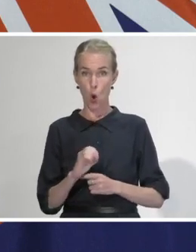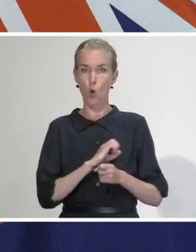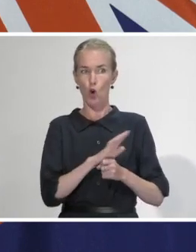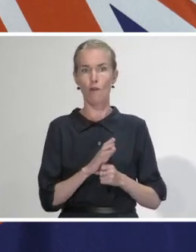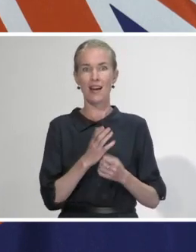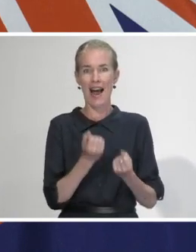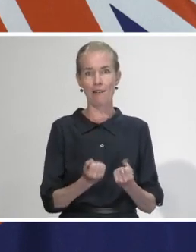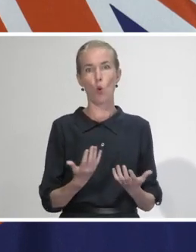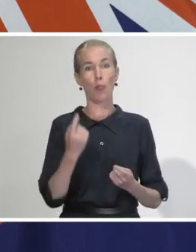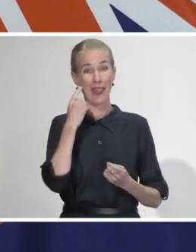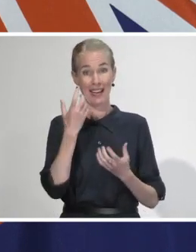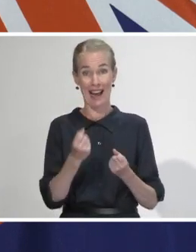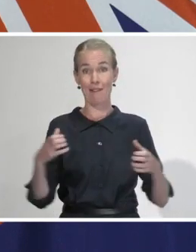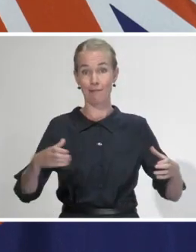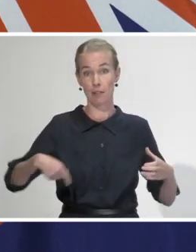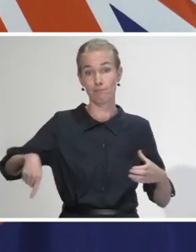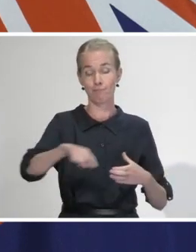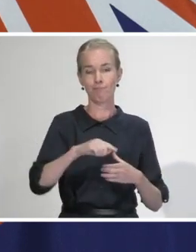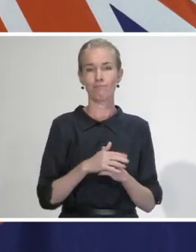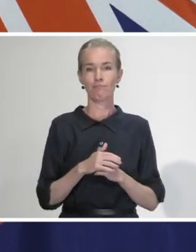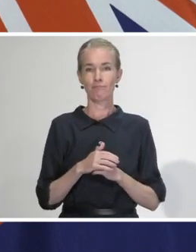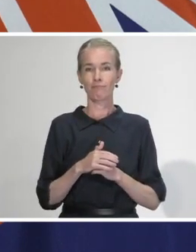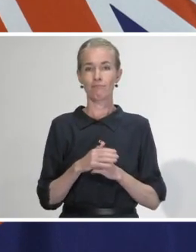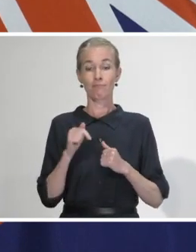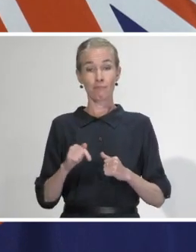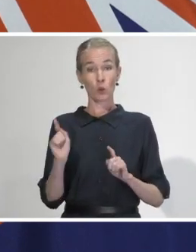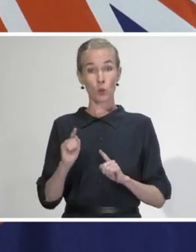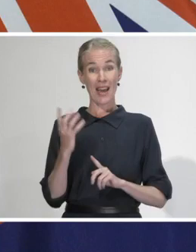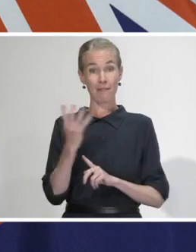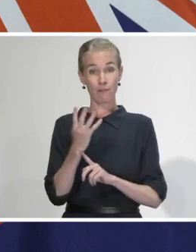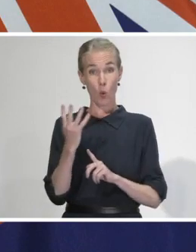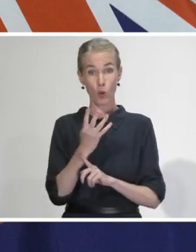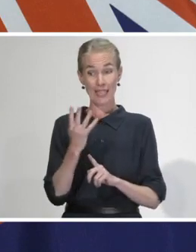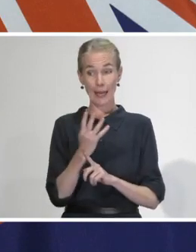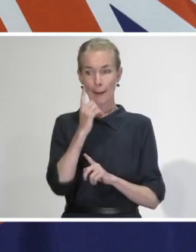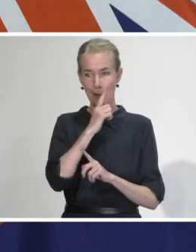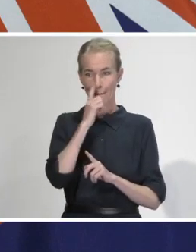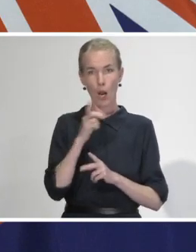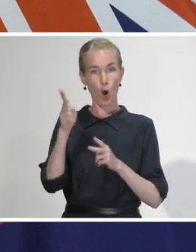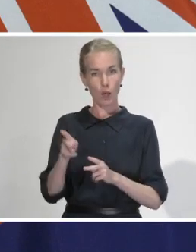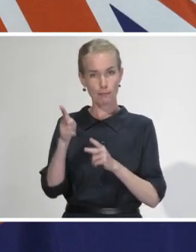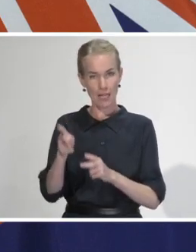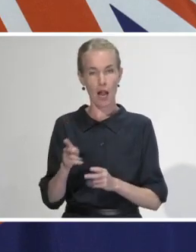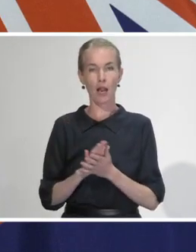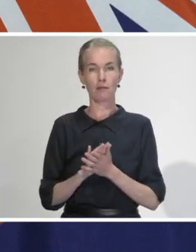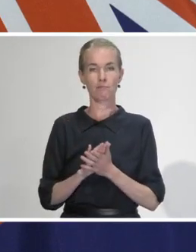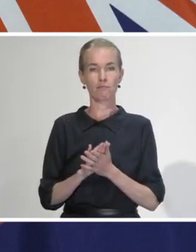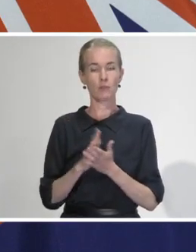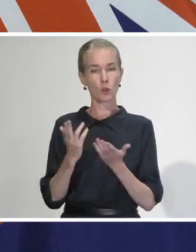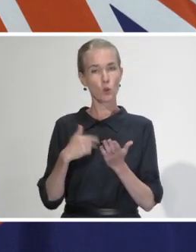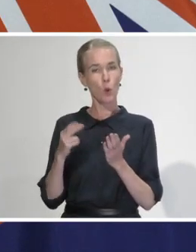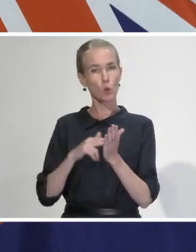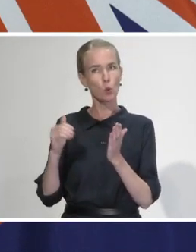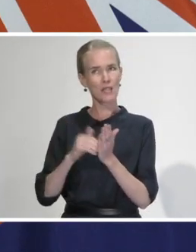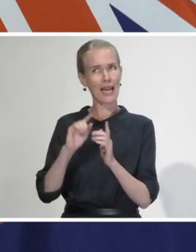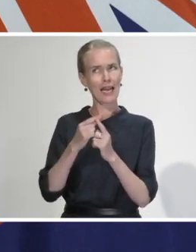Today there are 14 people in hospital, 1 each in Wellington, Middlemore, Wairau in Blenheim, Dunedin